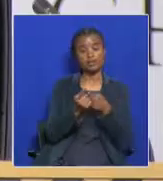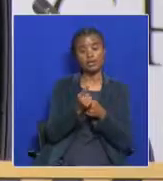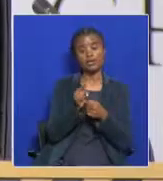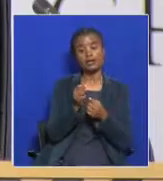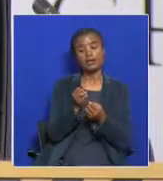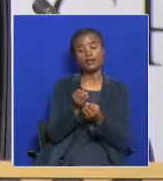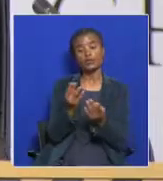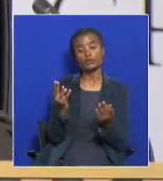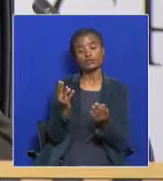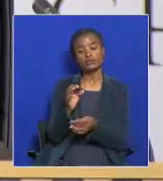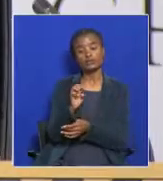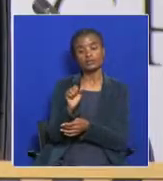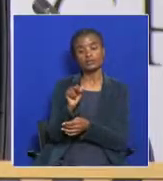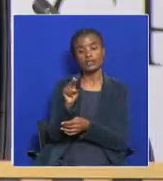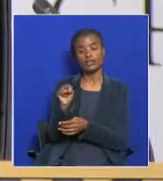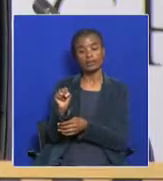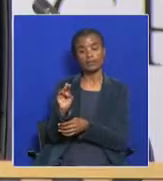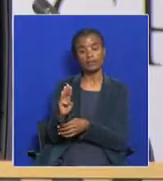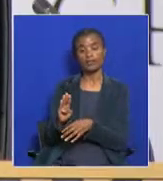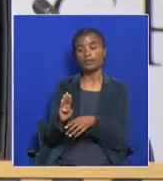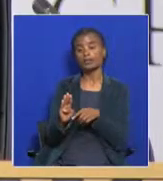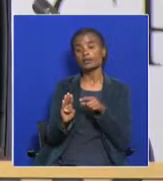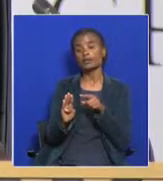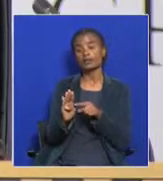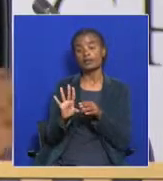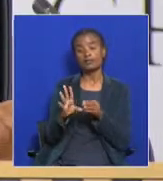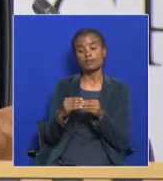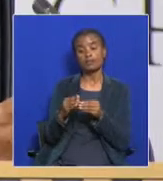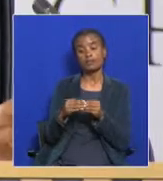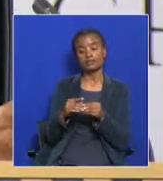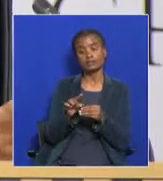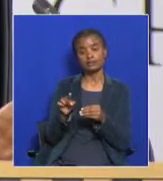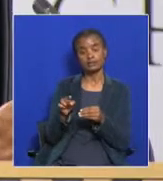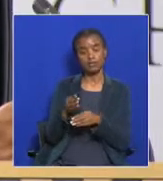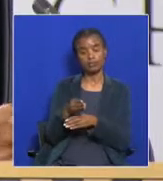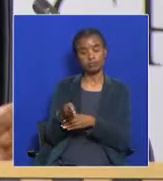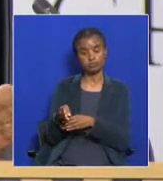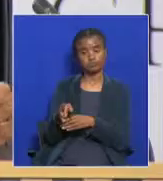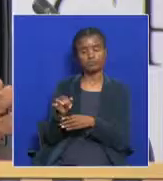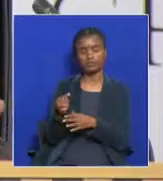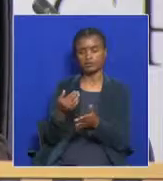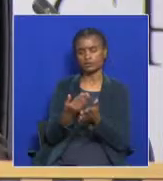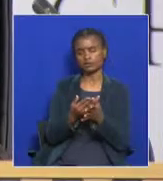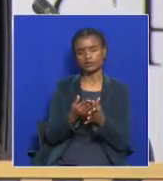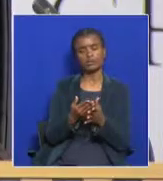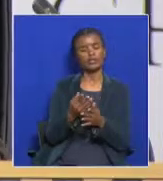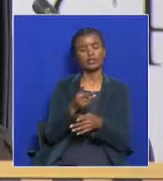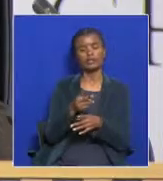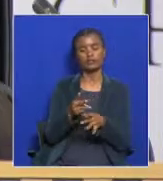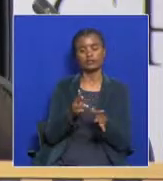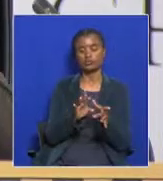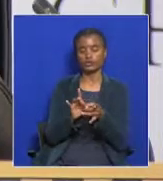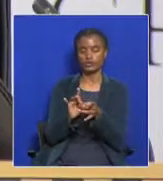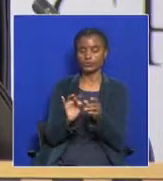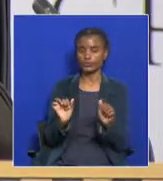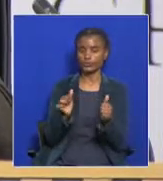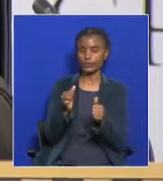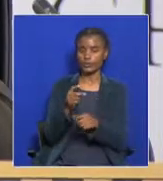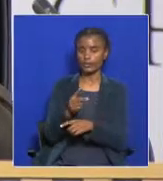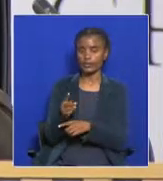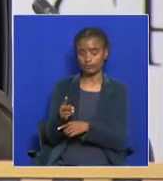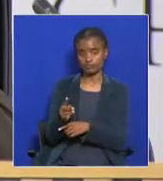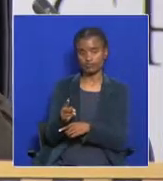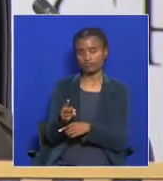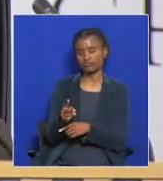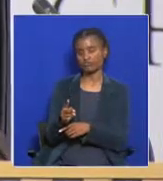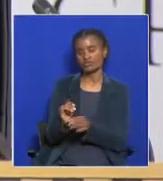available, I've since mended my bridges. It's water under the bridge now. Honestly, most of